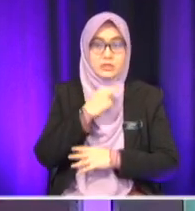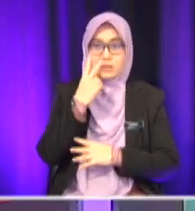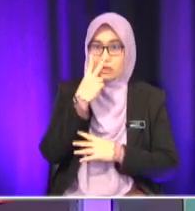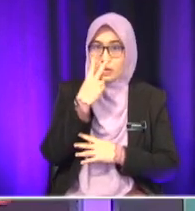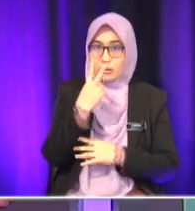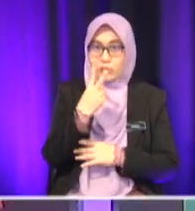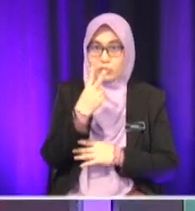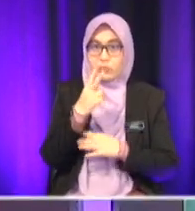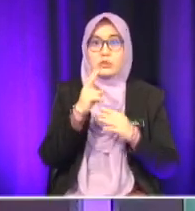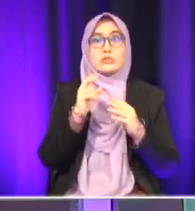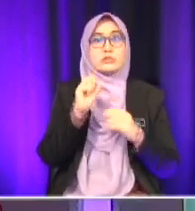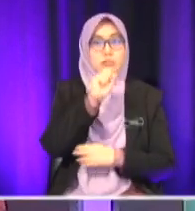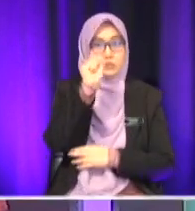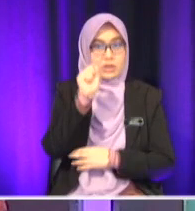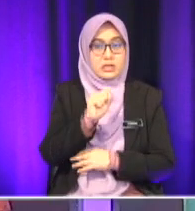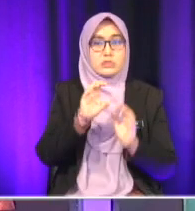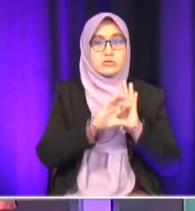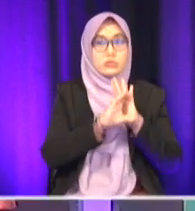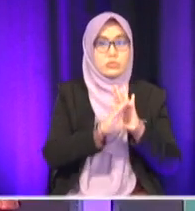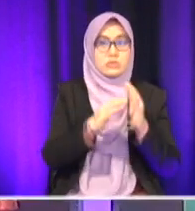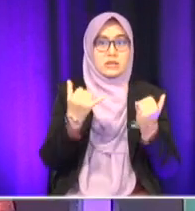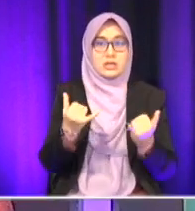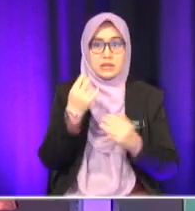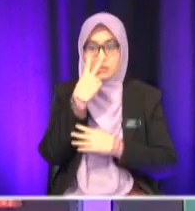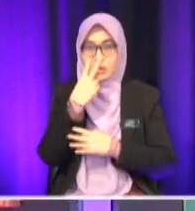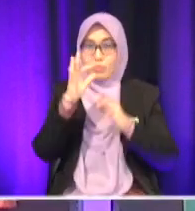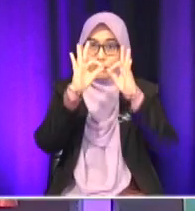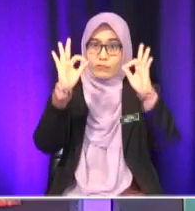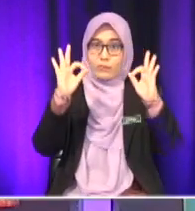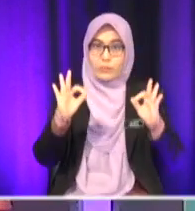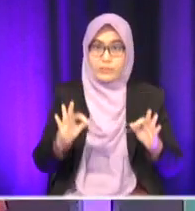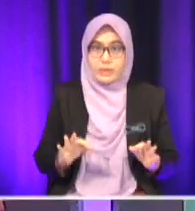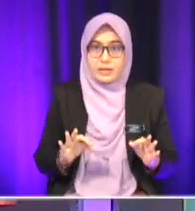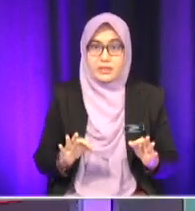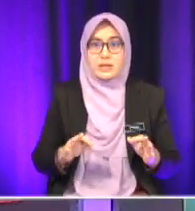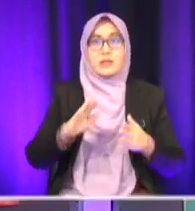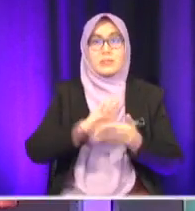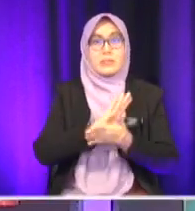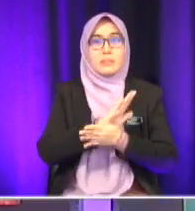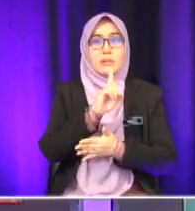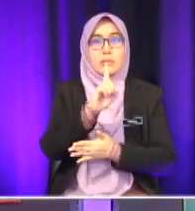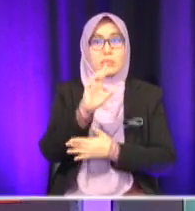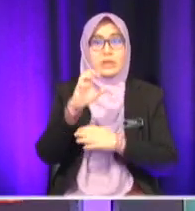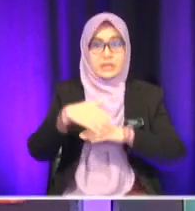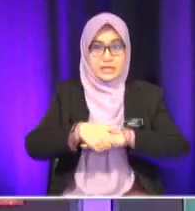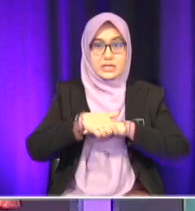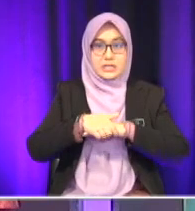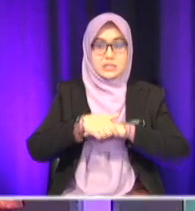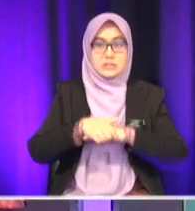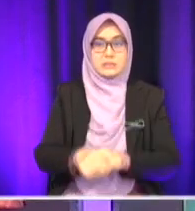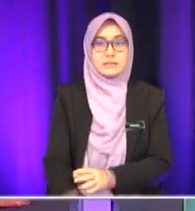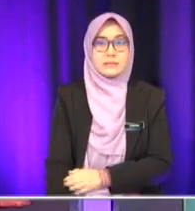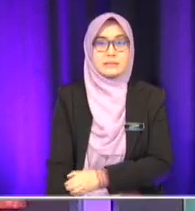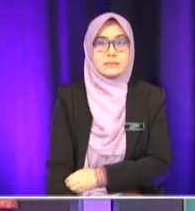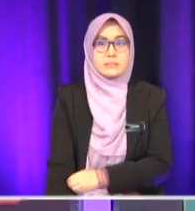there the format of our paper 1, which is the reading and use of English. Okay, it